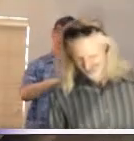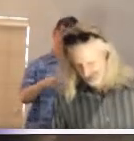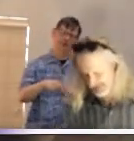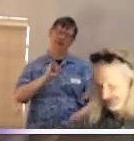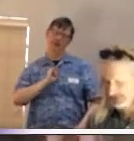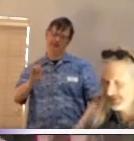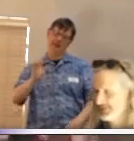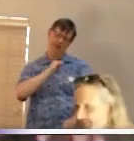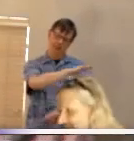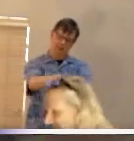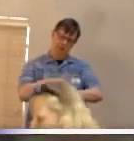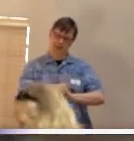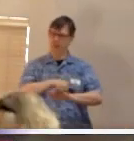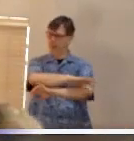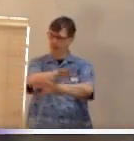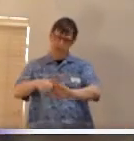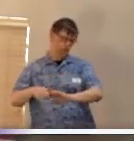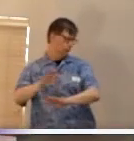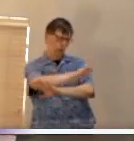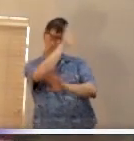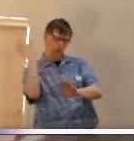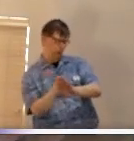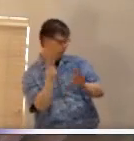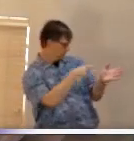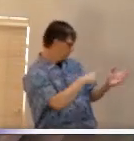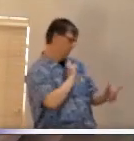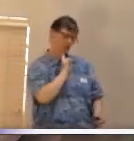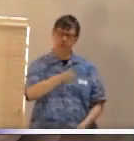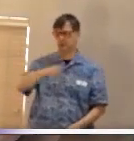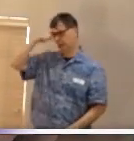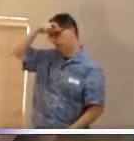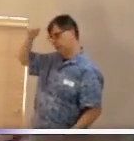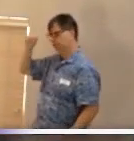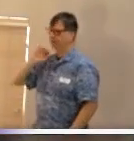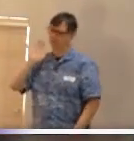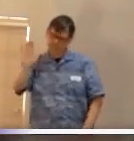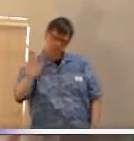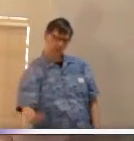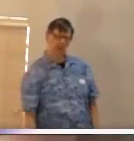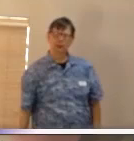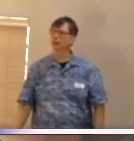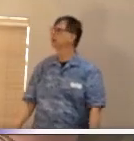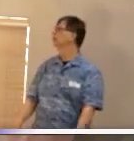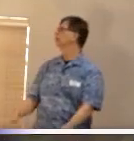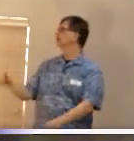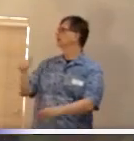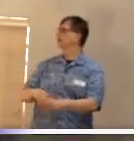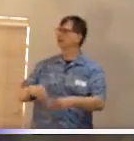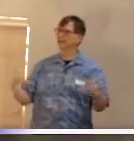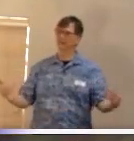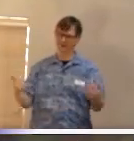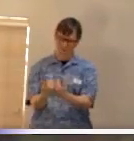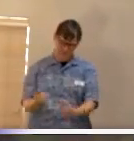peace. Peace is all there is. And so it really reminded me of that. And we had dunking in the water, baptism. I mean, we're